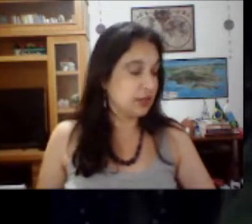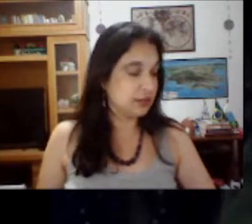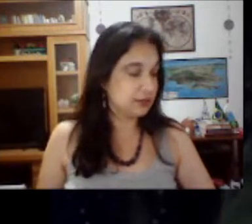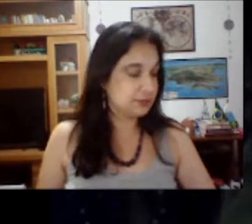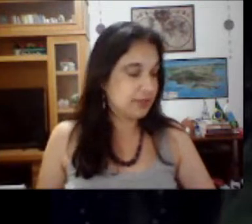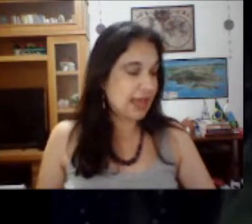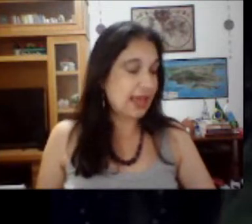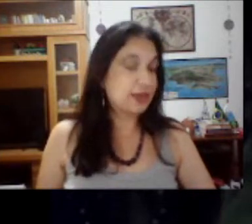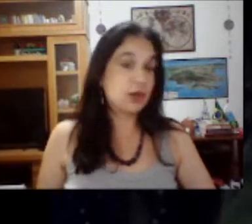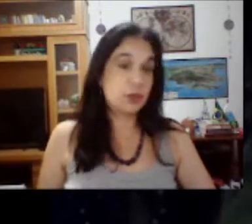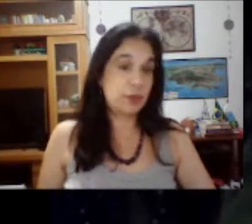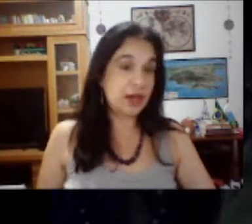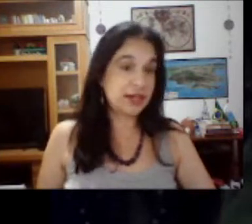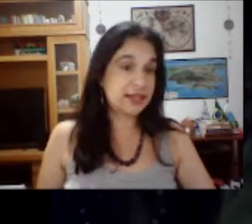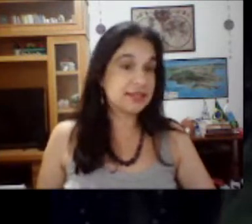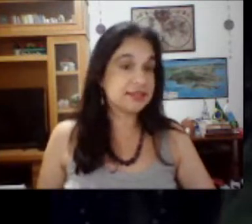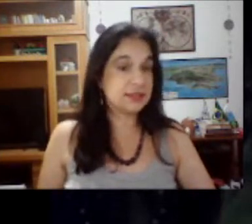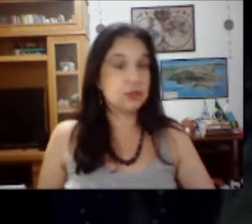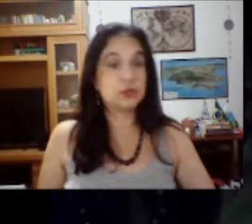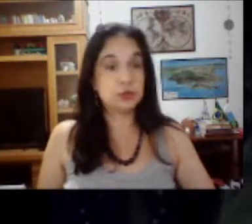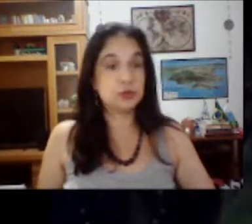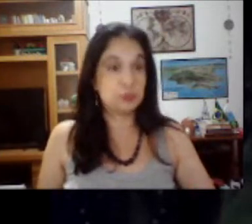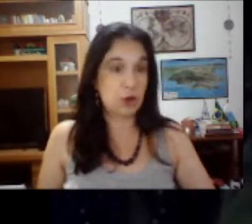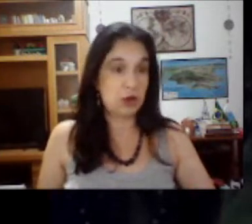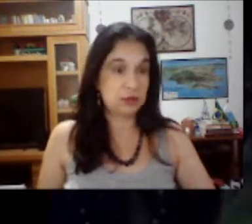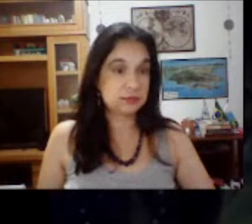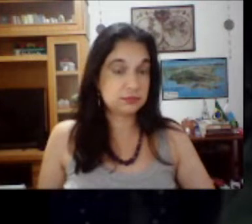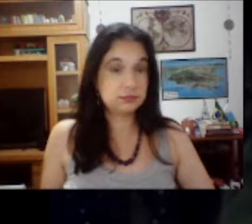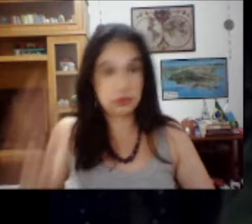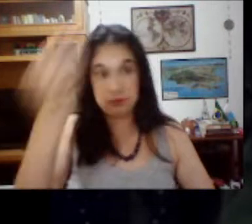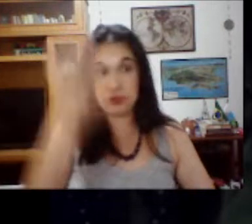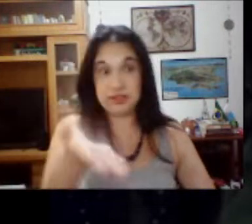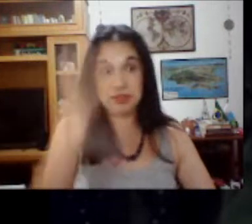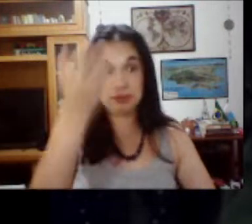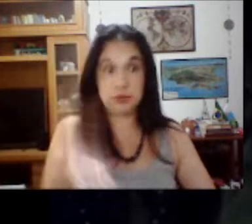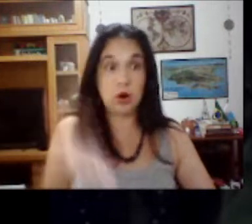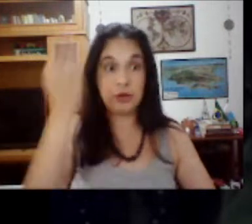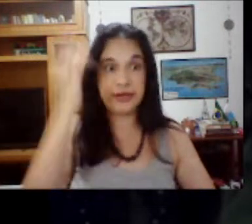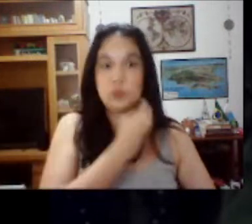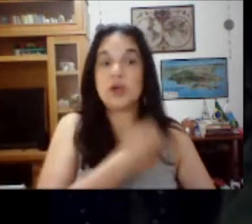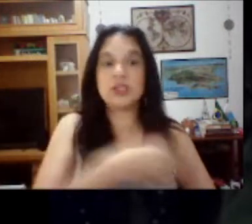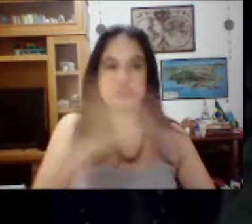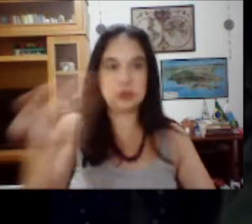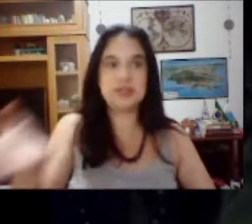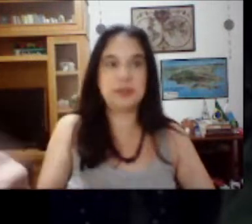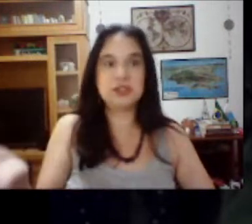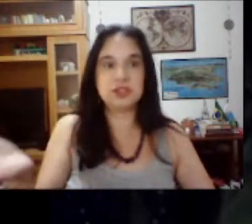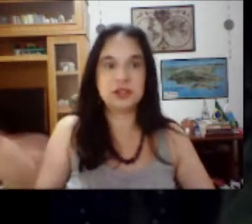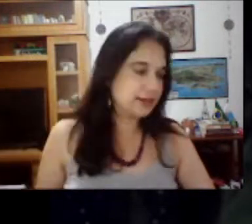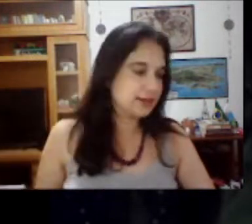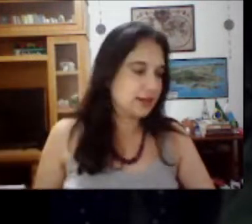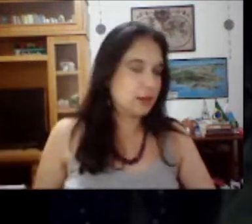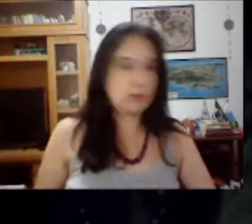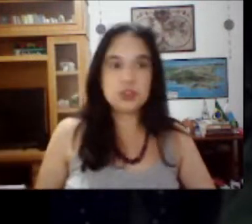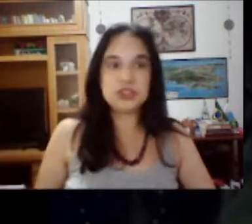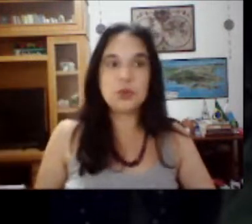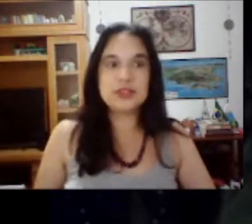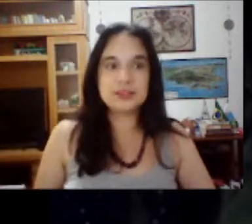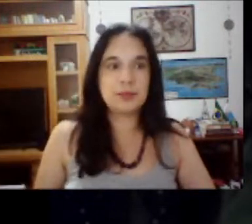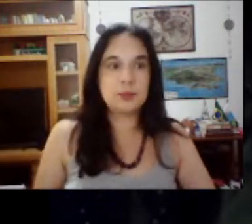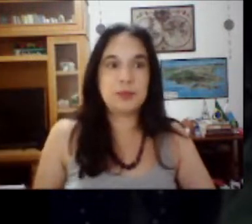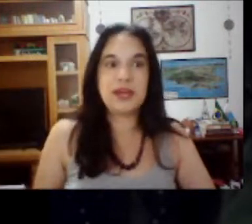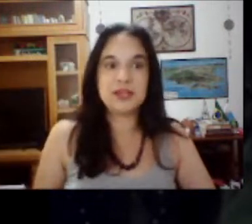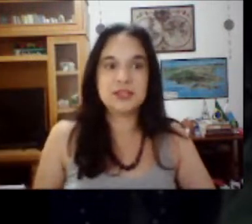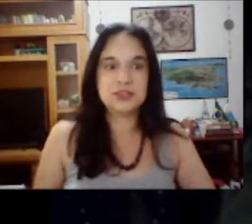too young and her body is still too small. Well, you can see already what is shown in the picture. Of course, she